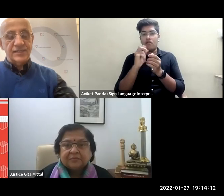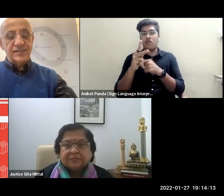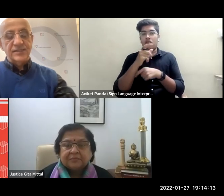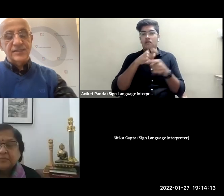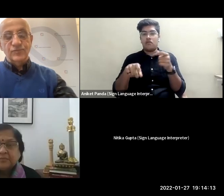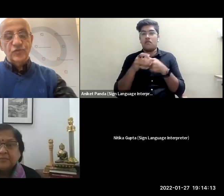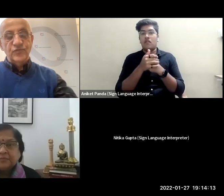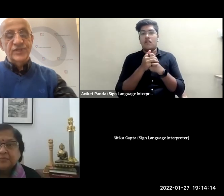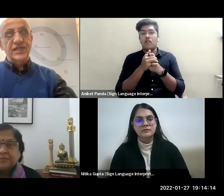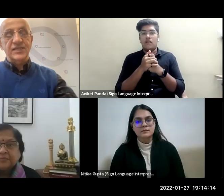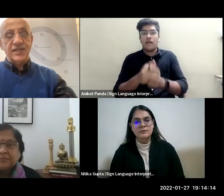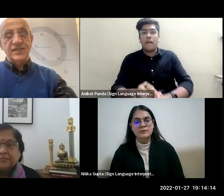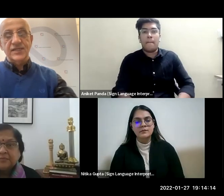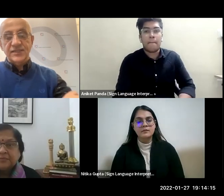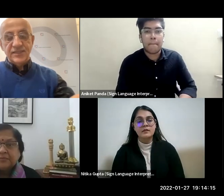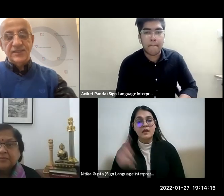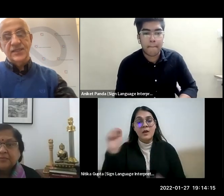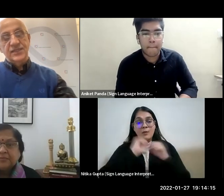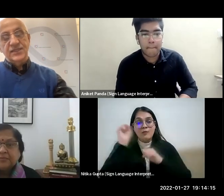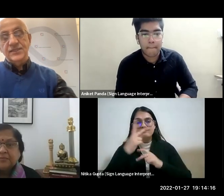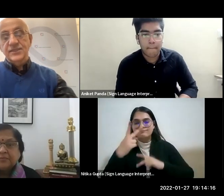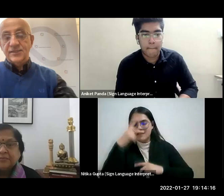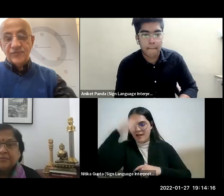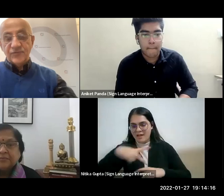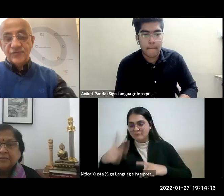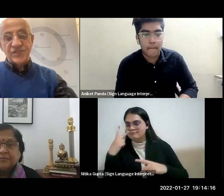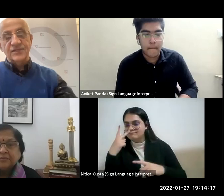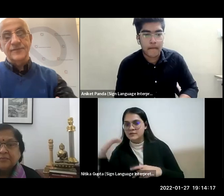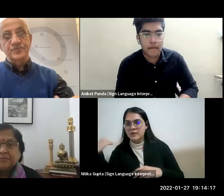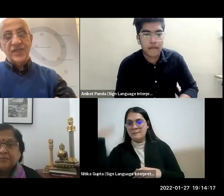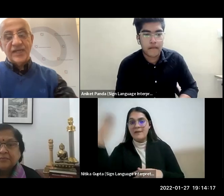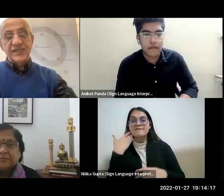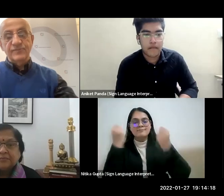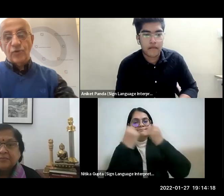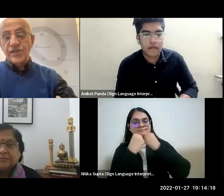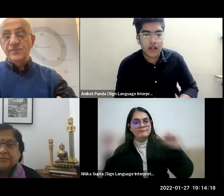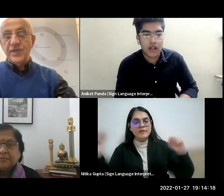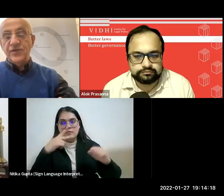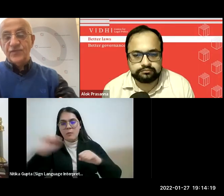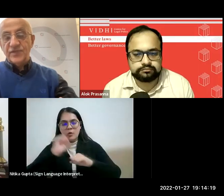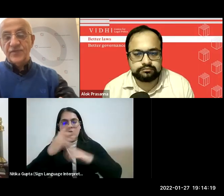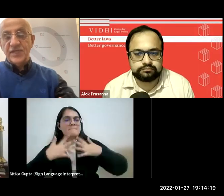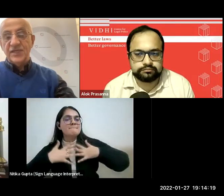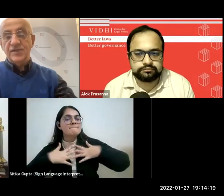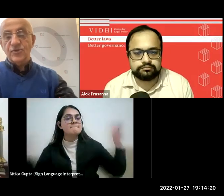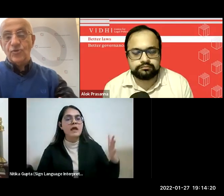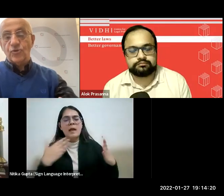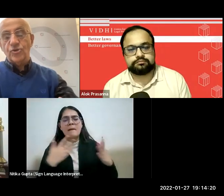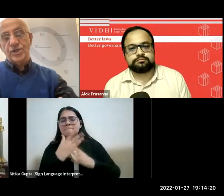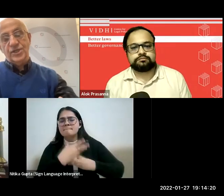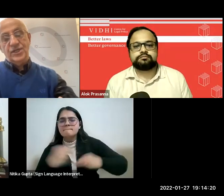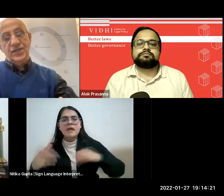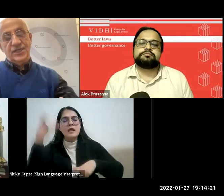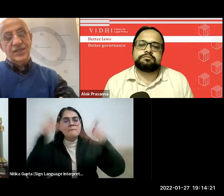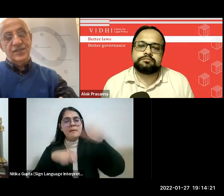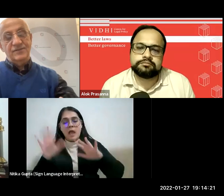non-violent resistance movement that the country has seen since the freedom struggle. And it embodied many of the very